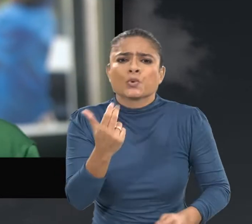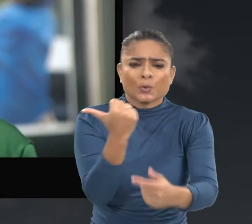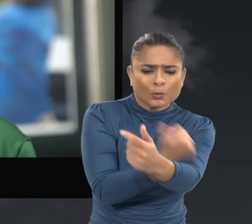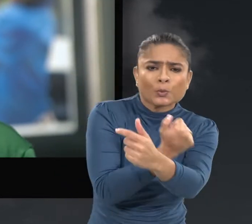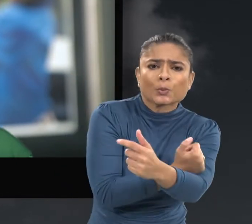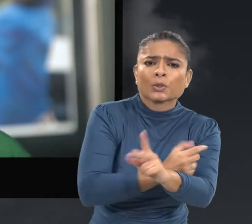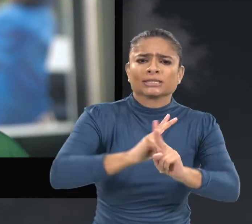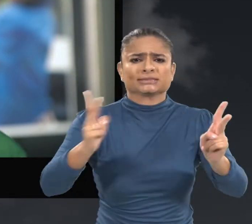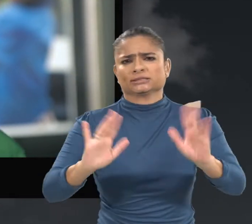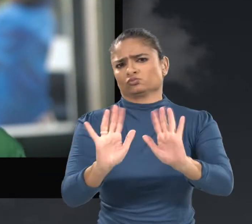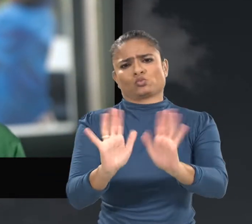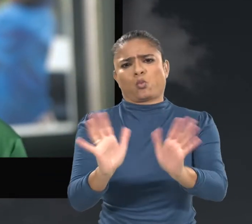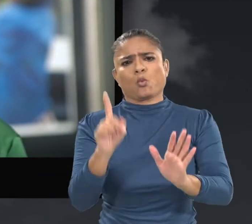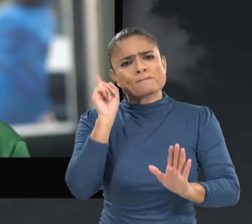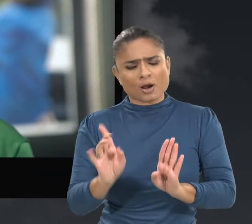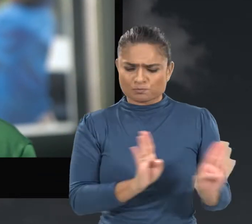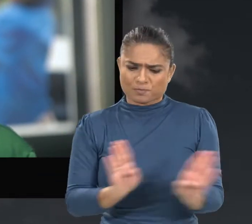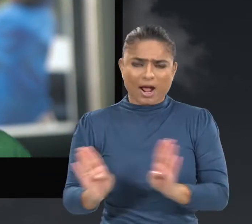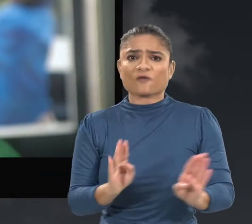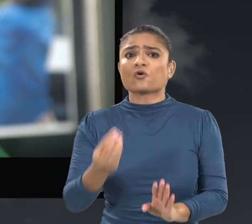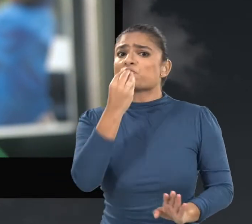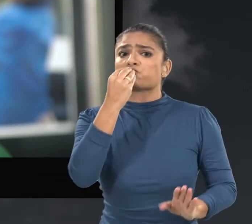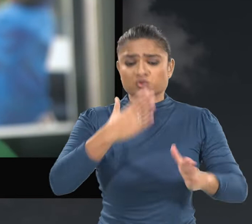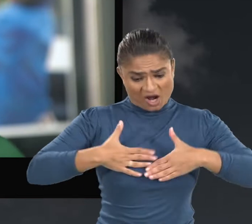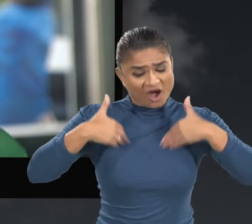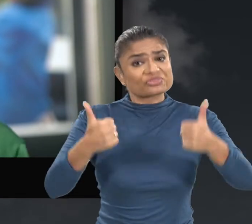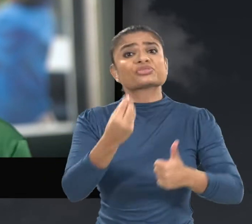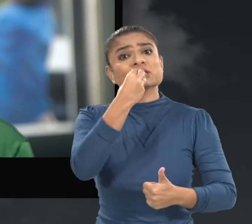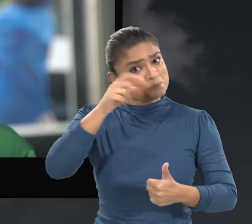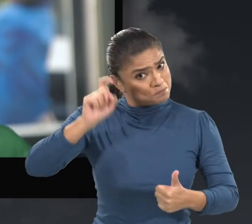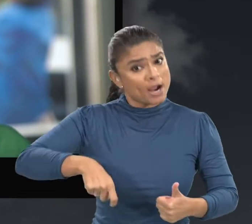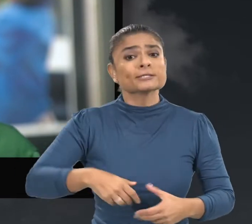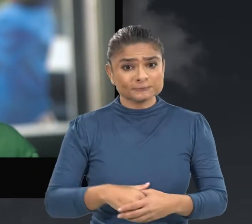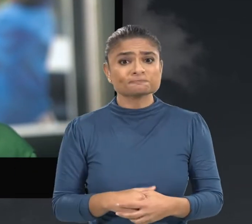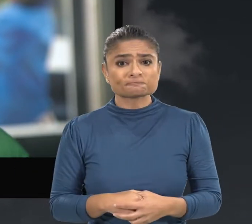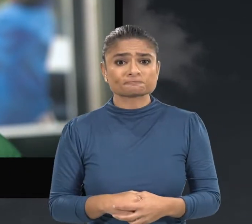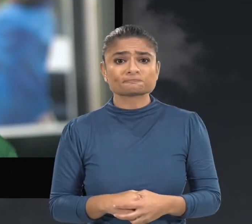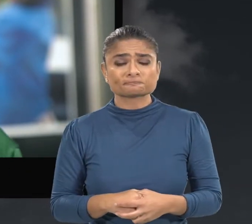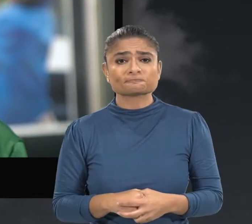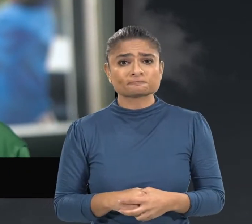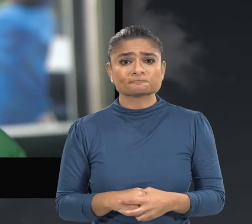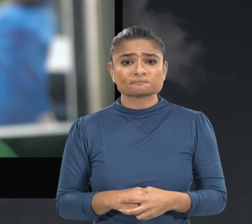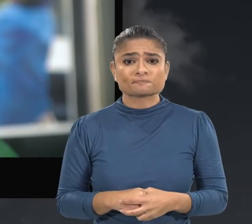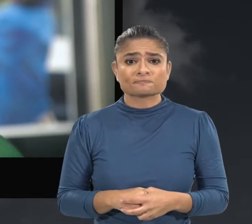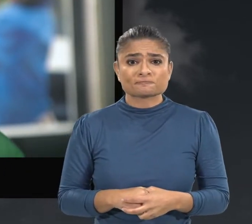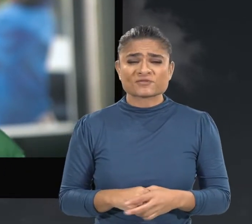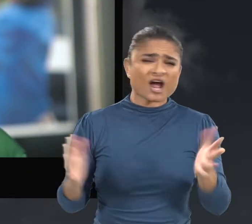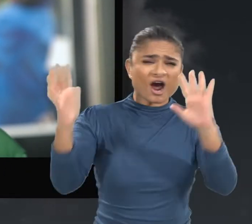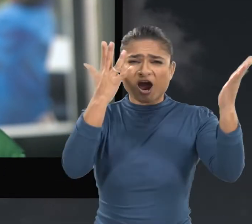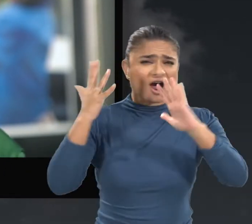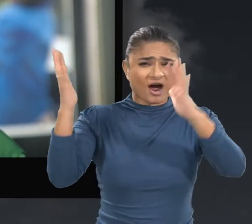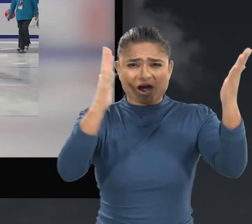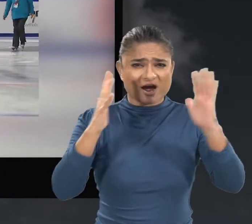bo cigarette, bo ntho tse tswileng tseleng, ba tlole ho lwana, ba je healthy food, ba tla tswela